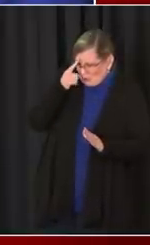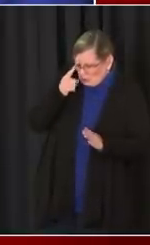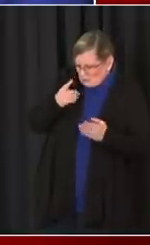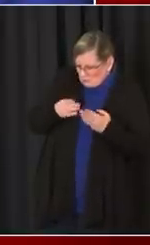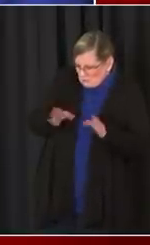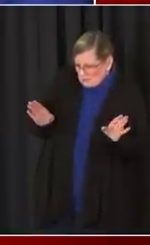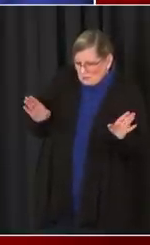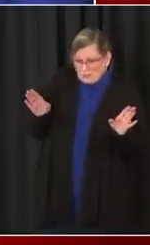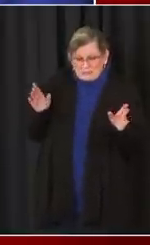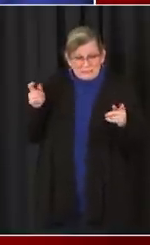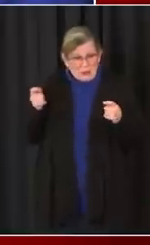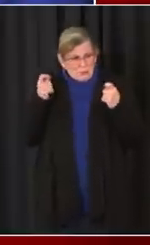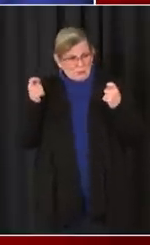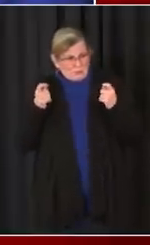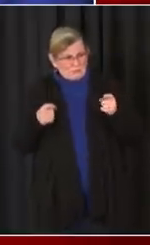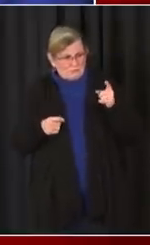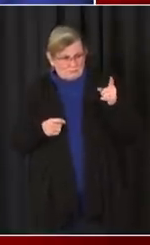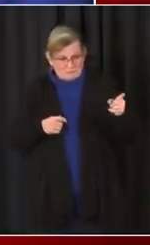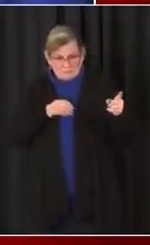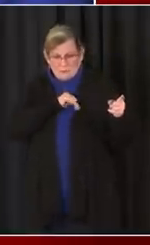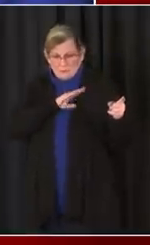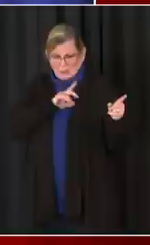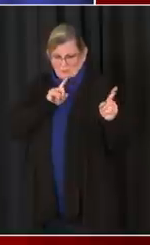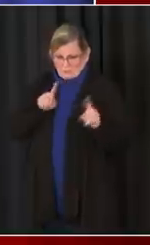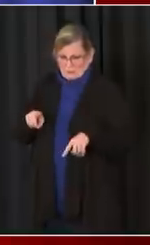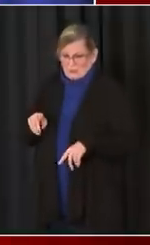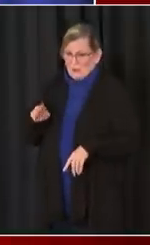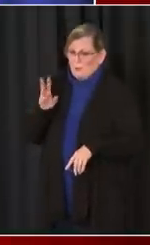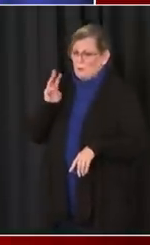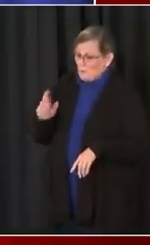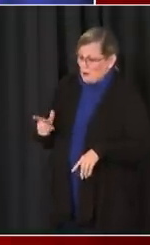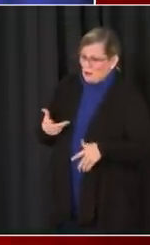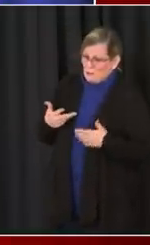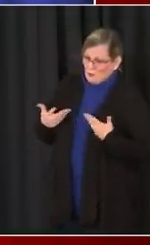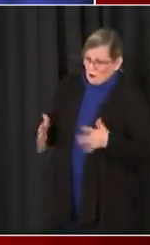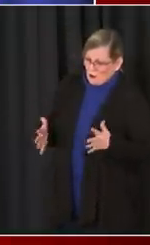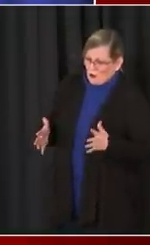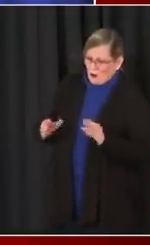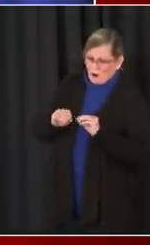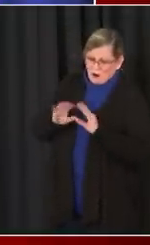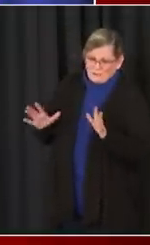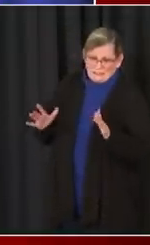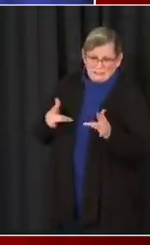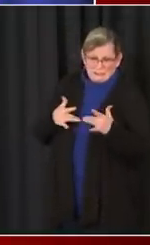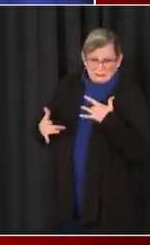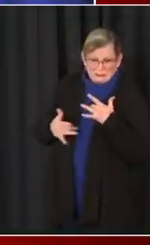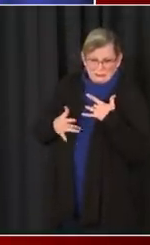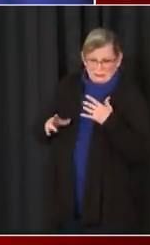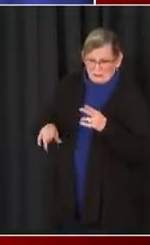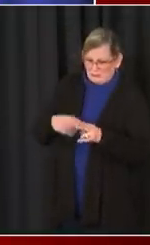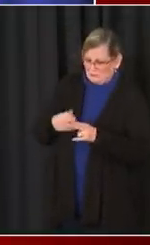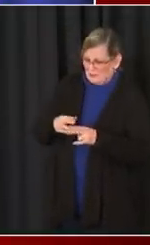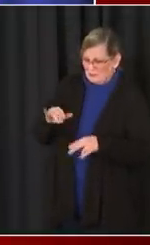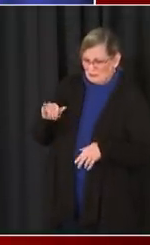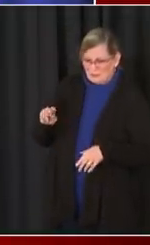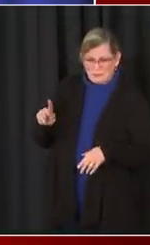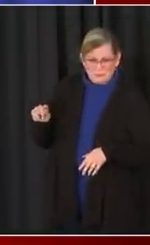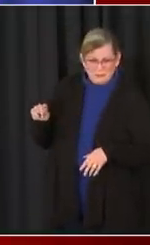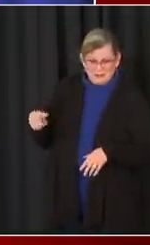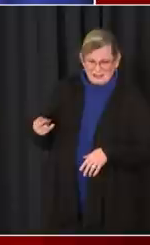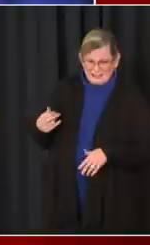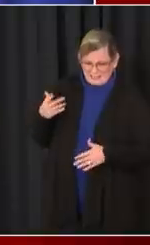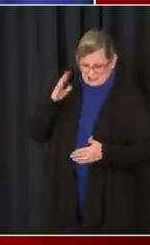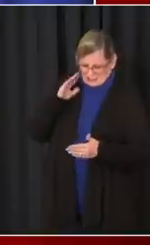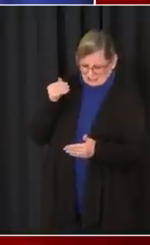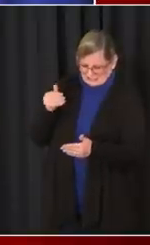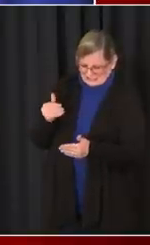ceremony? Well, Mark, I think that we're obviously concerned about the 20th. We're concerned about the days leading